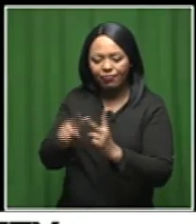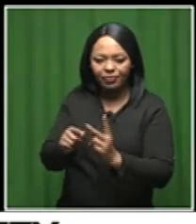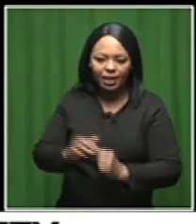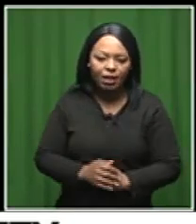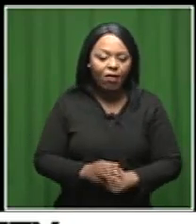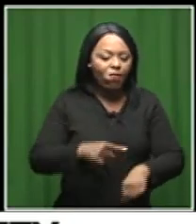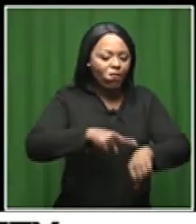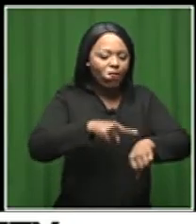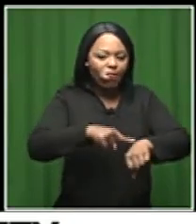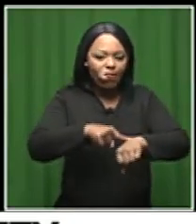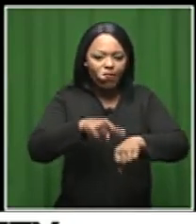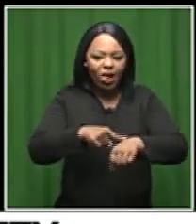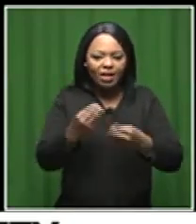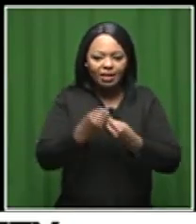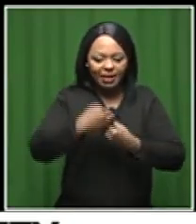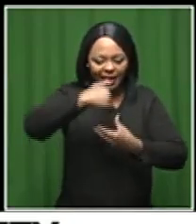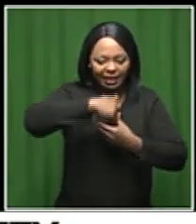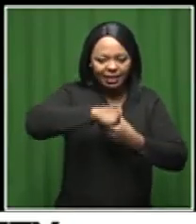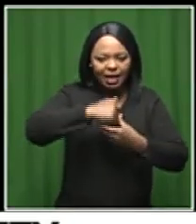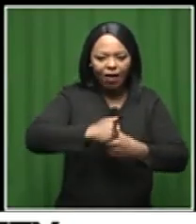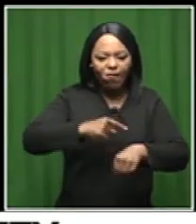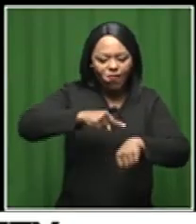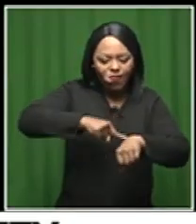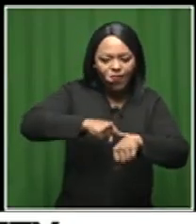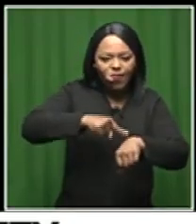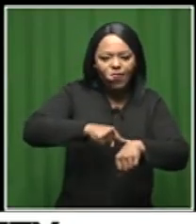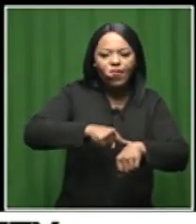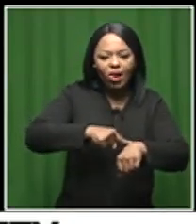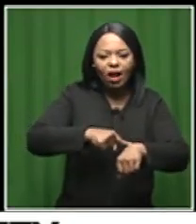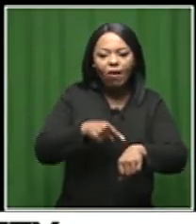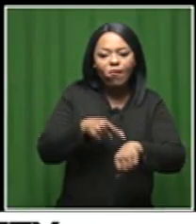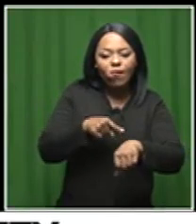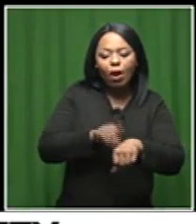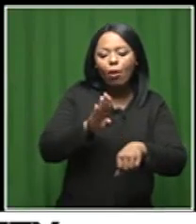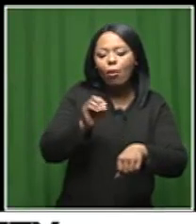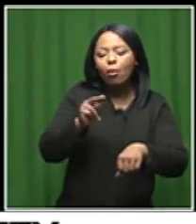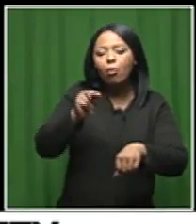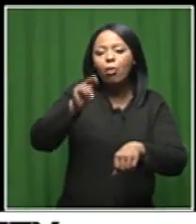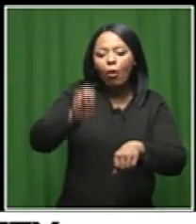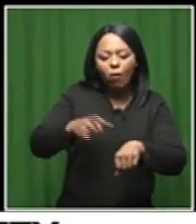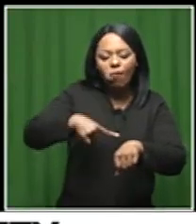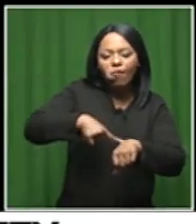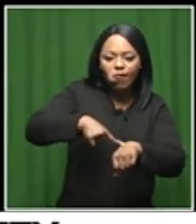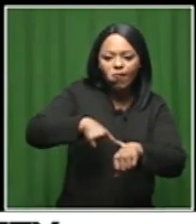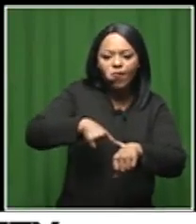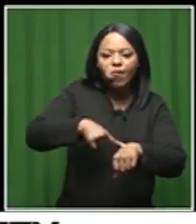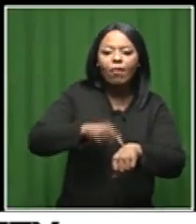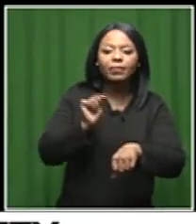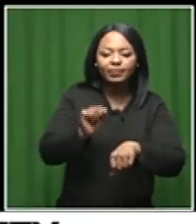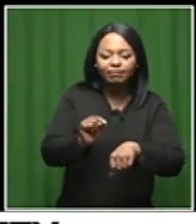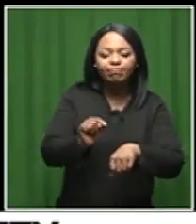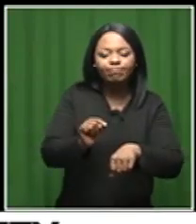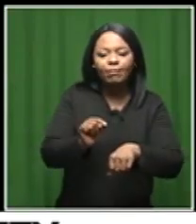the bones. So usually the axial bones, so that means the bones in the